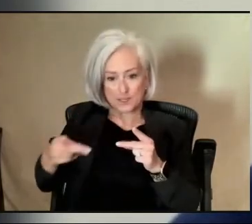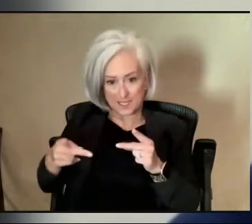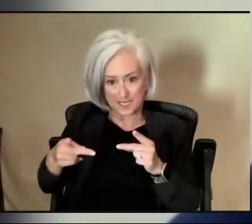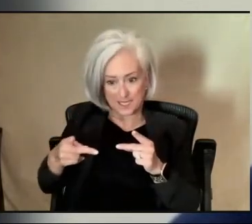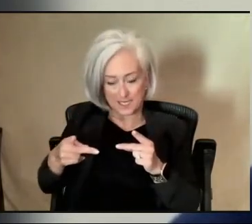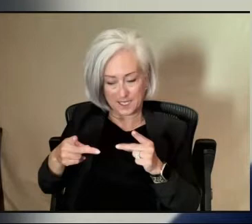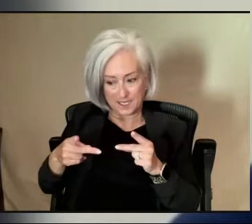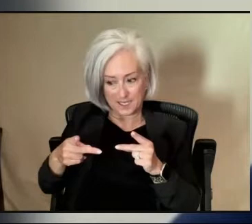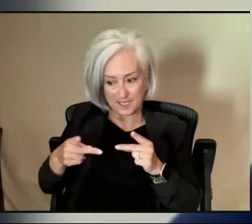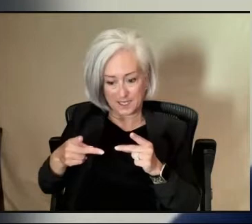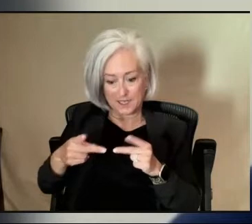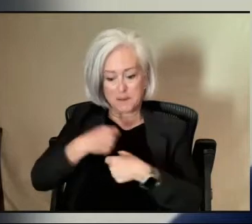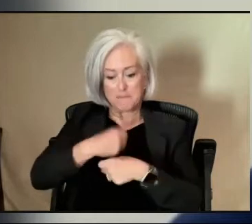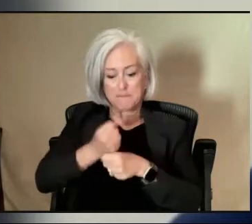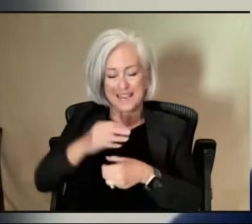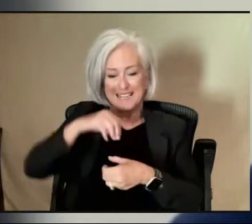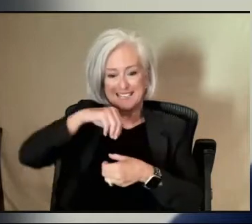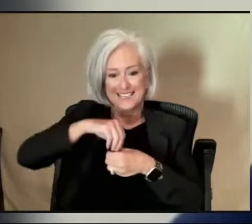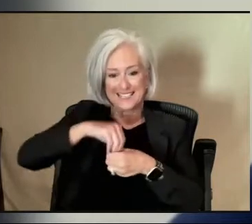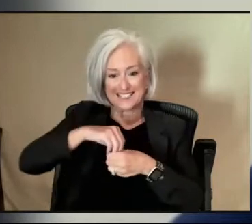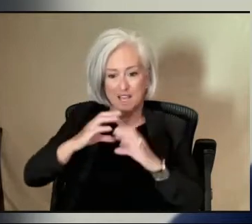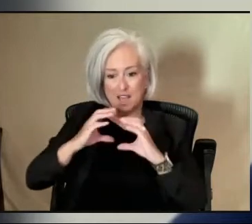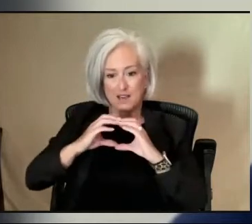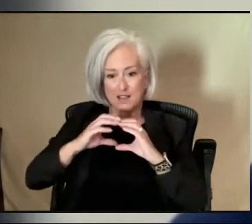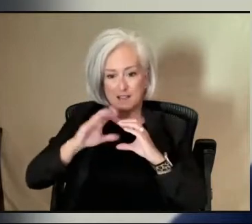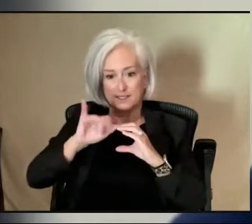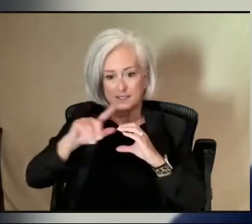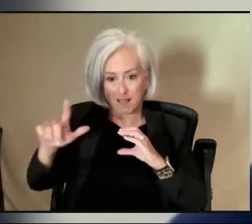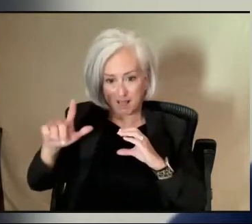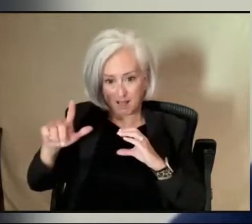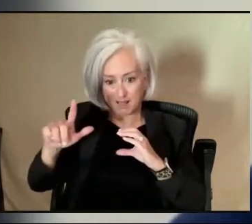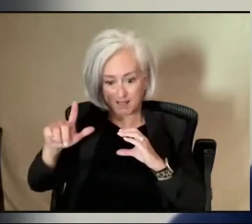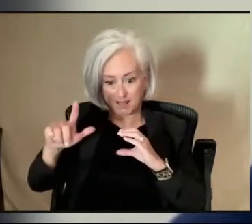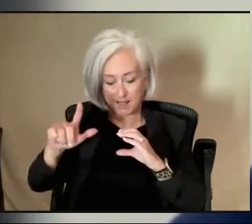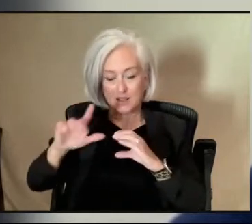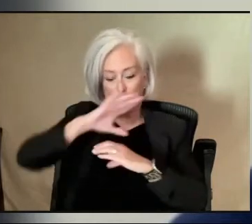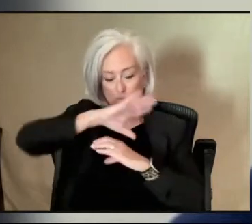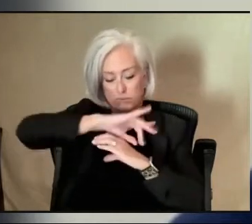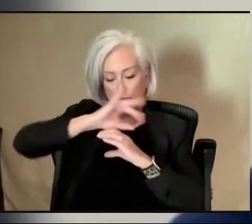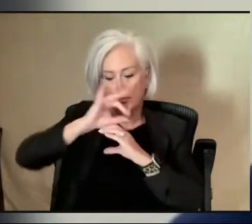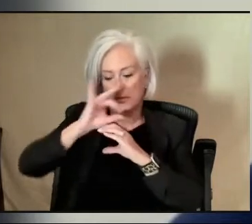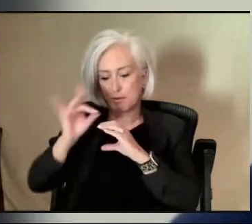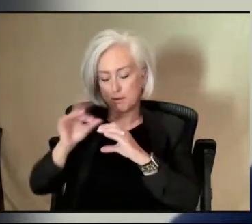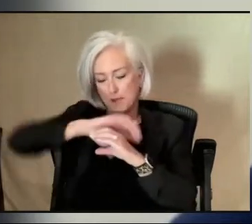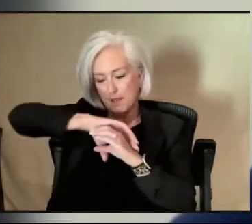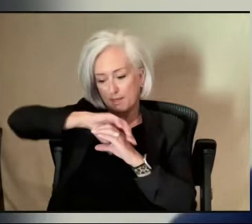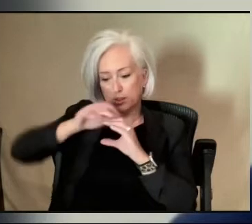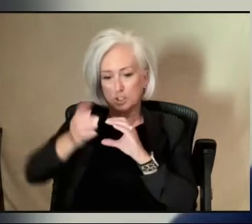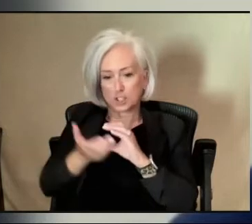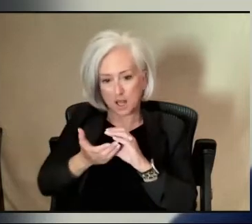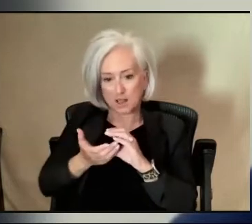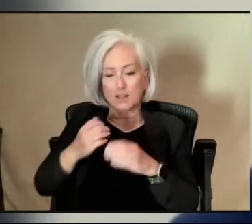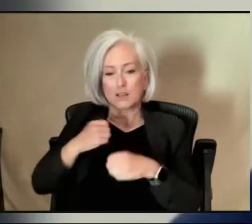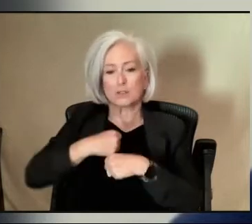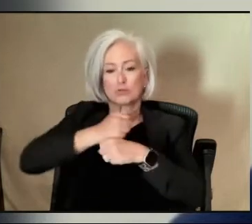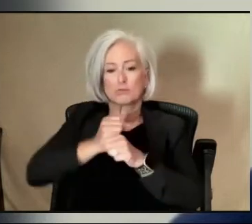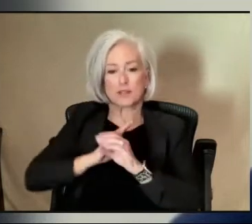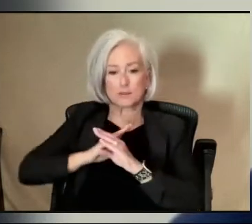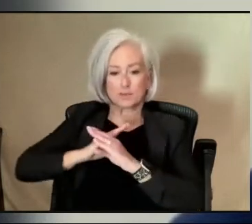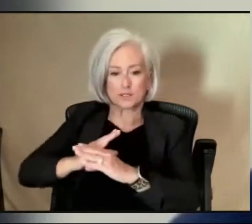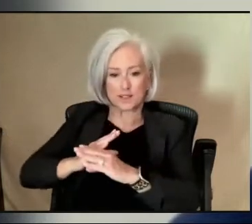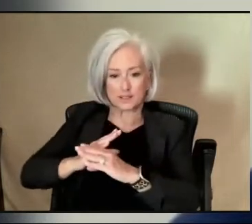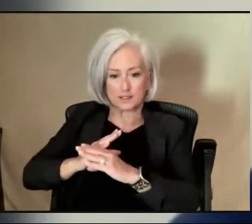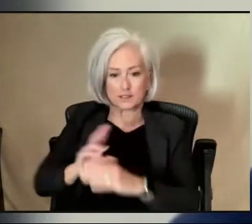way, and the immune response can occur in the same way. The viral vector is degraded and broken down and is